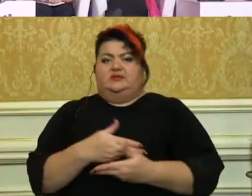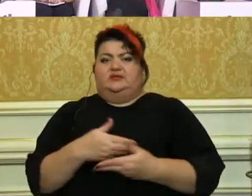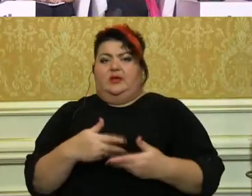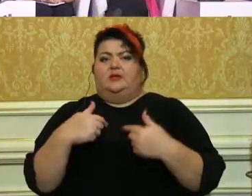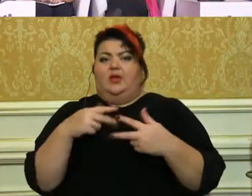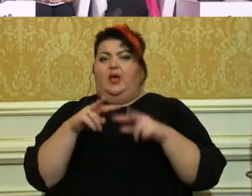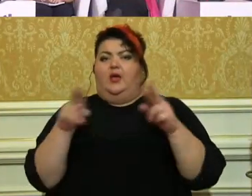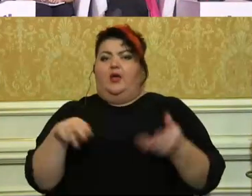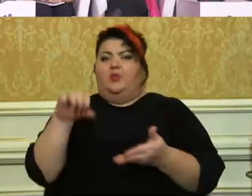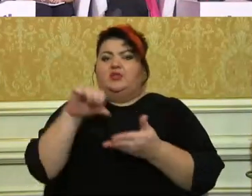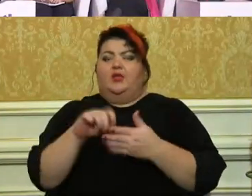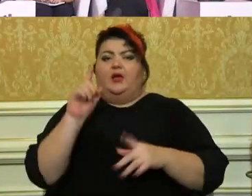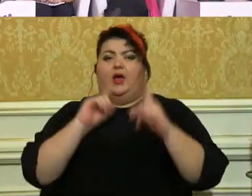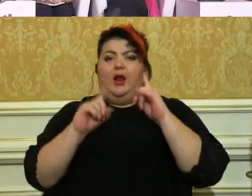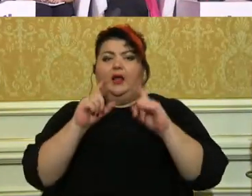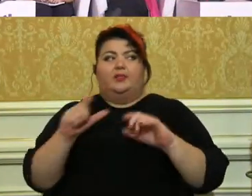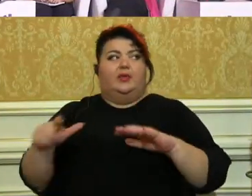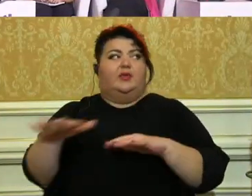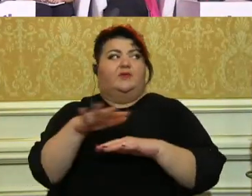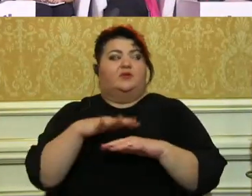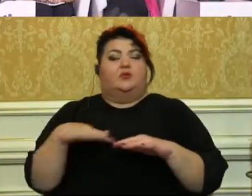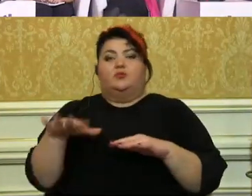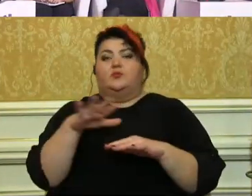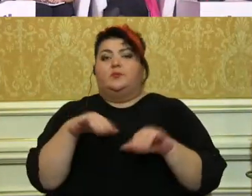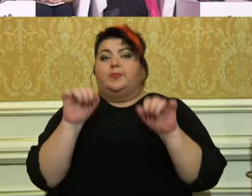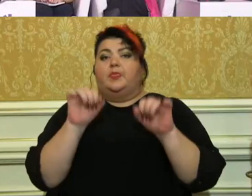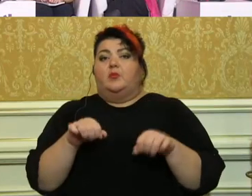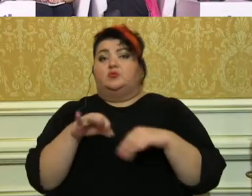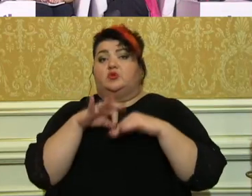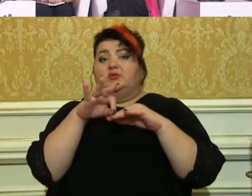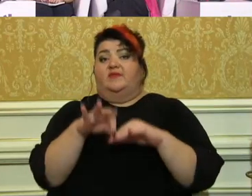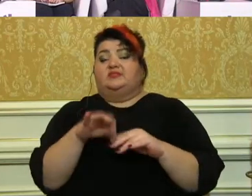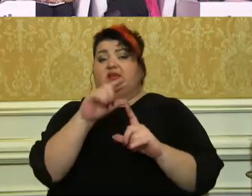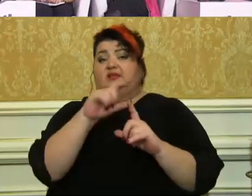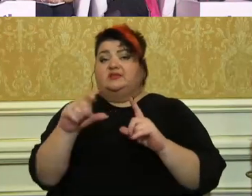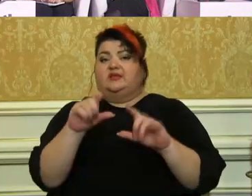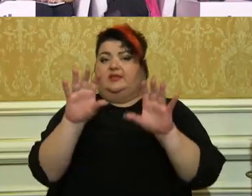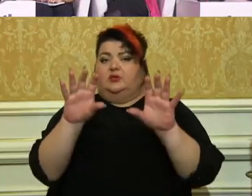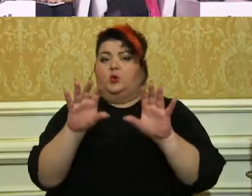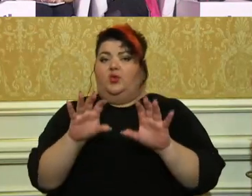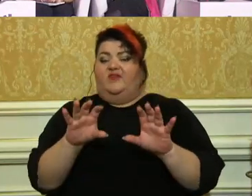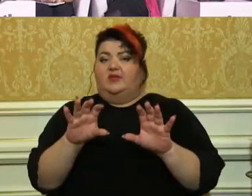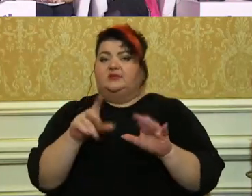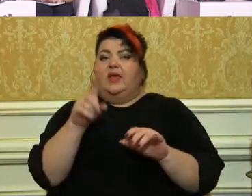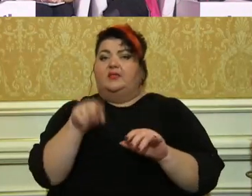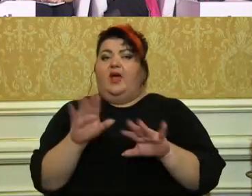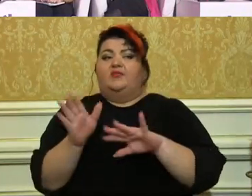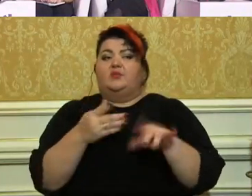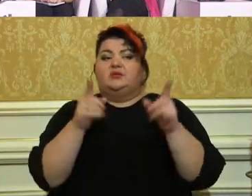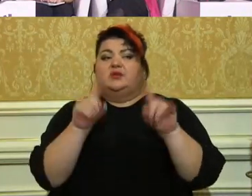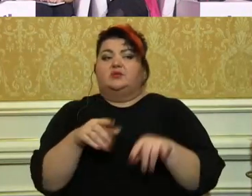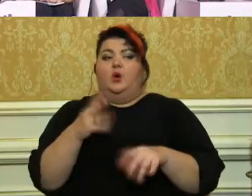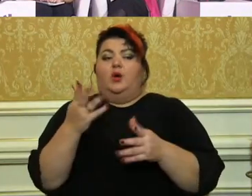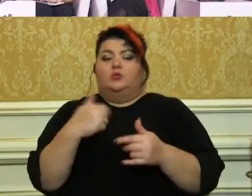owns the convention who says it. We had legal advice after legal advice, meeting after meeting at the